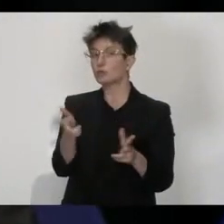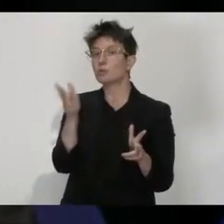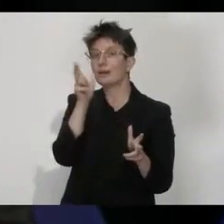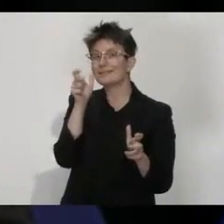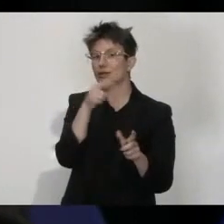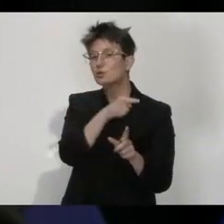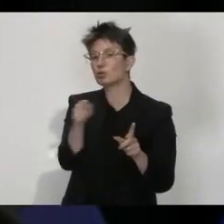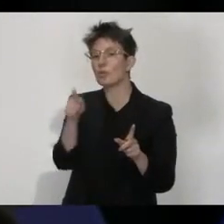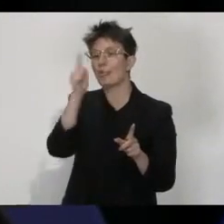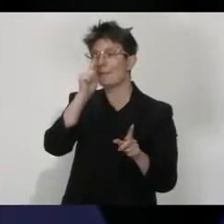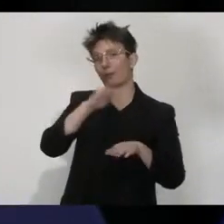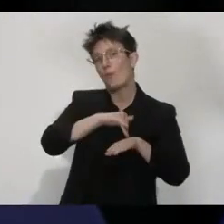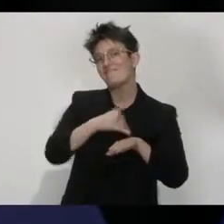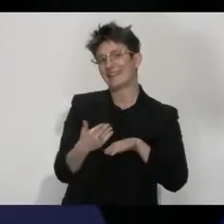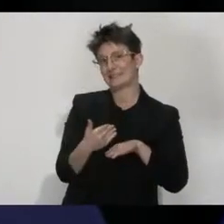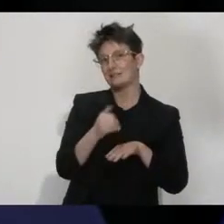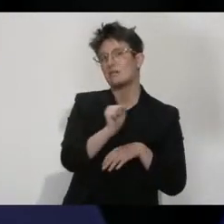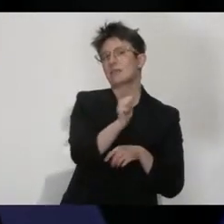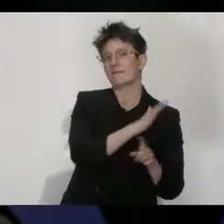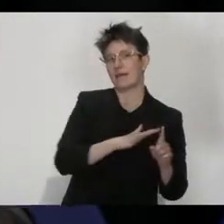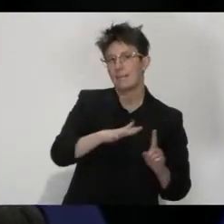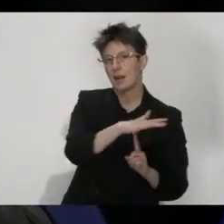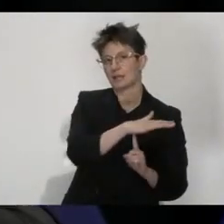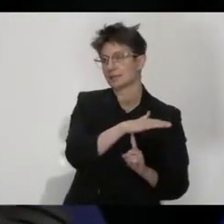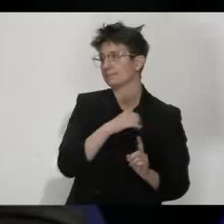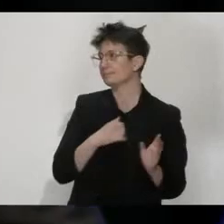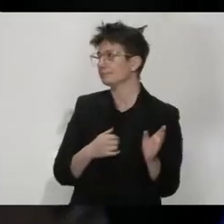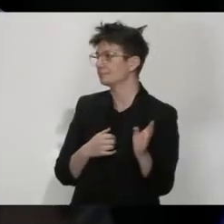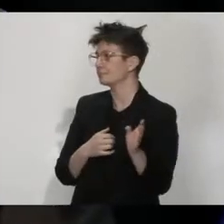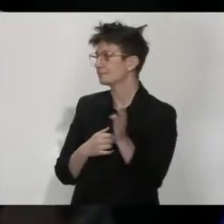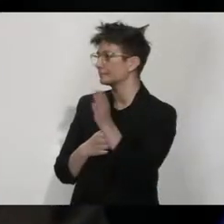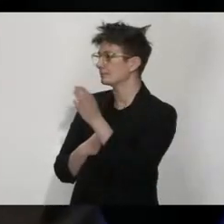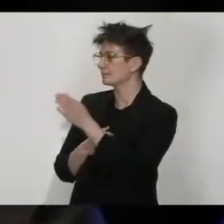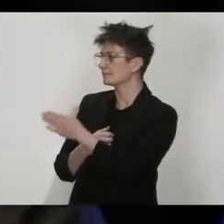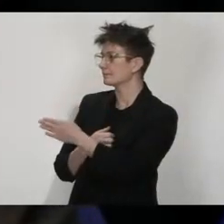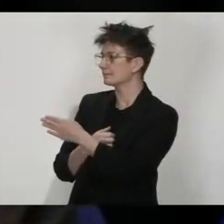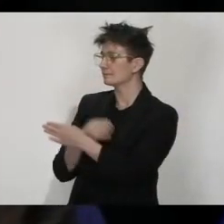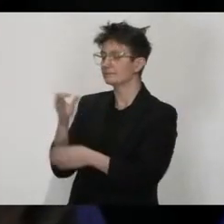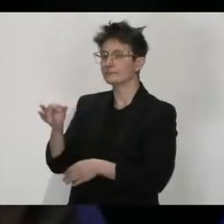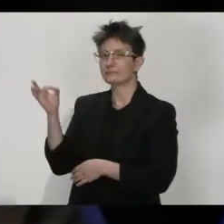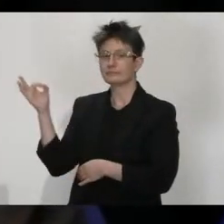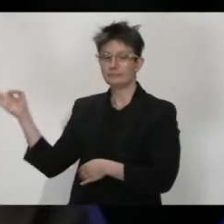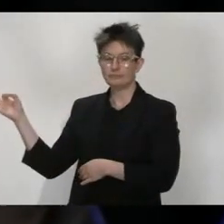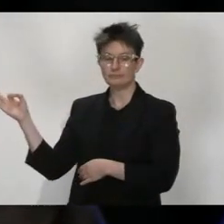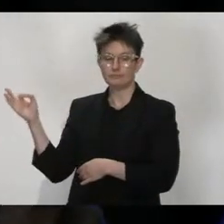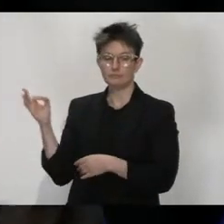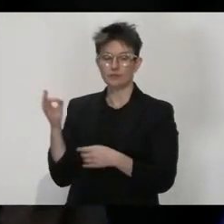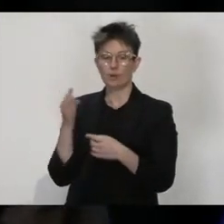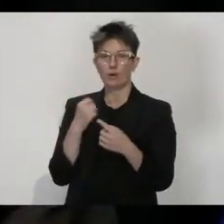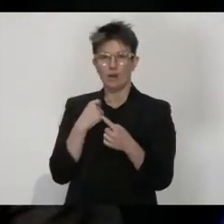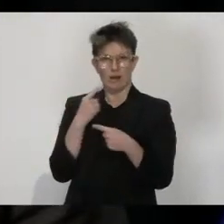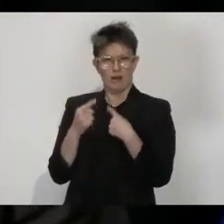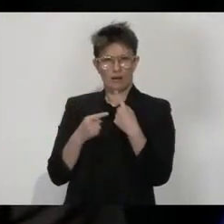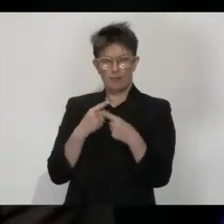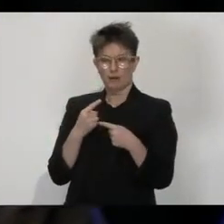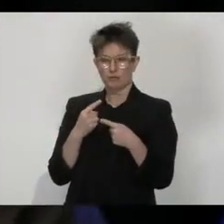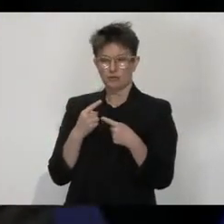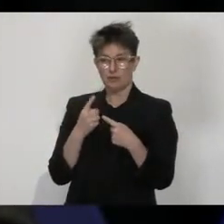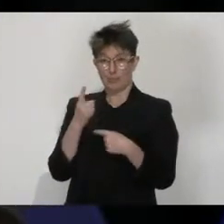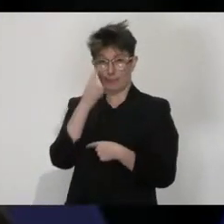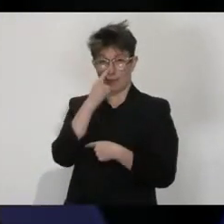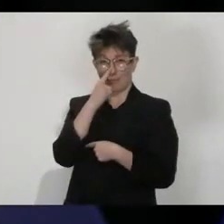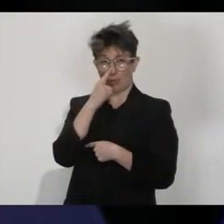like. Just in terms of the victims and what I was asking about before in terms of the funding support that they are or are